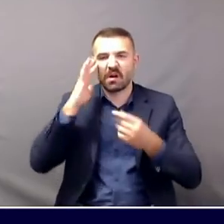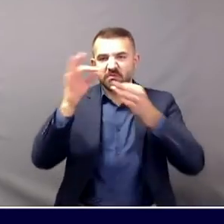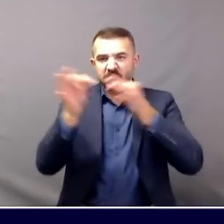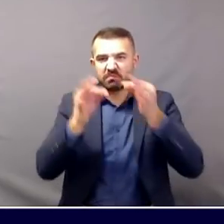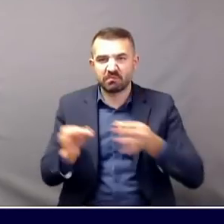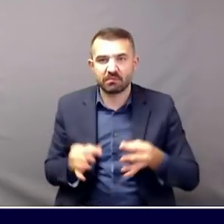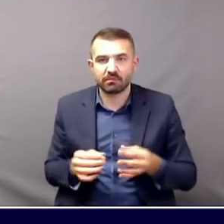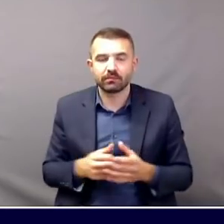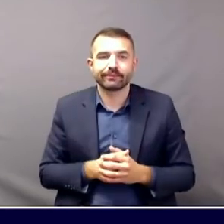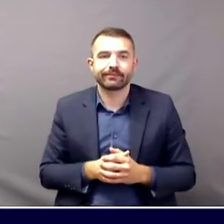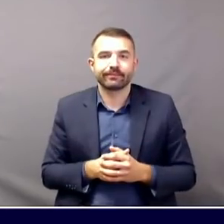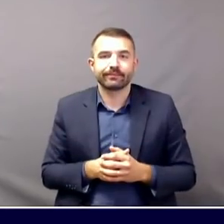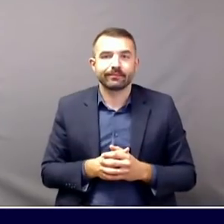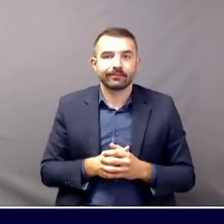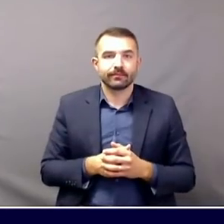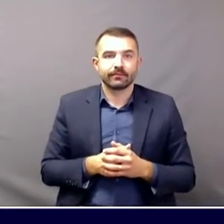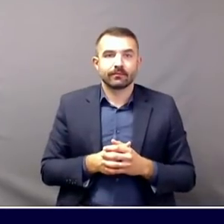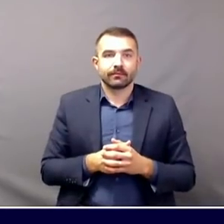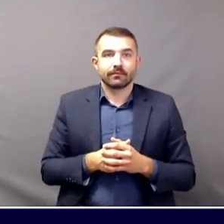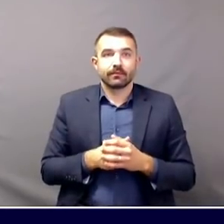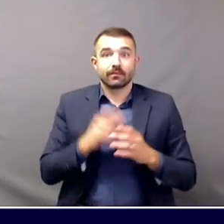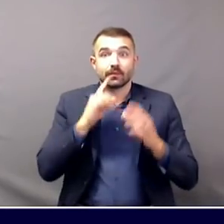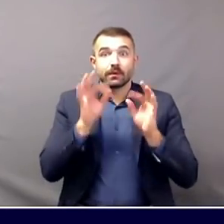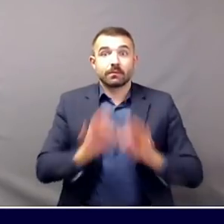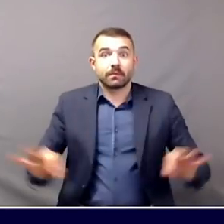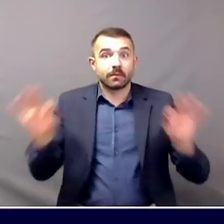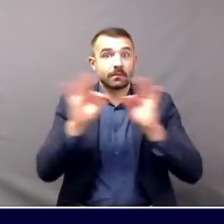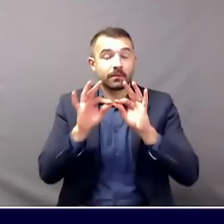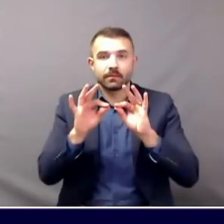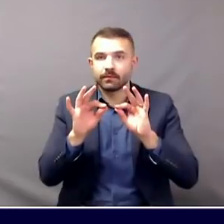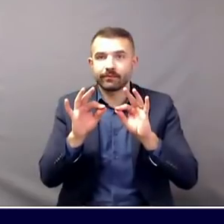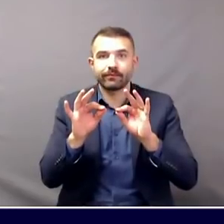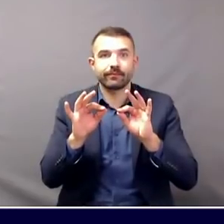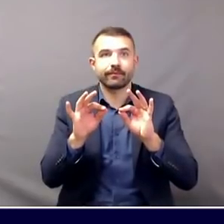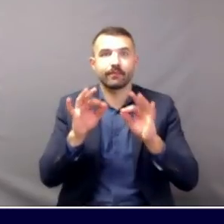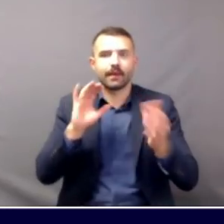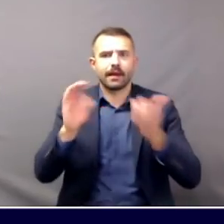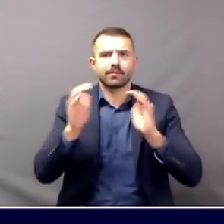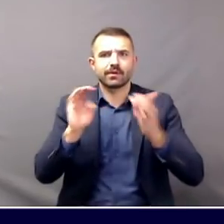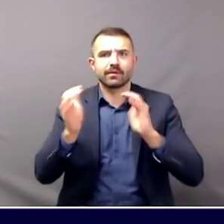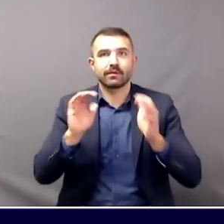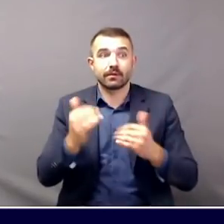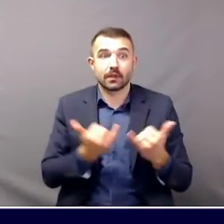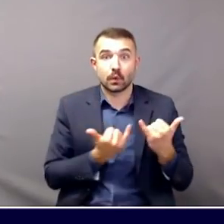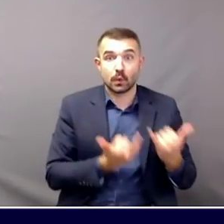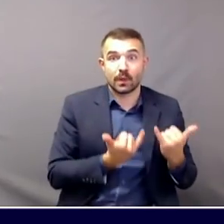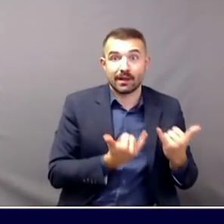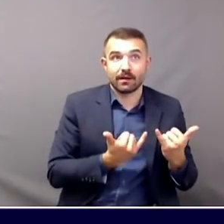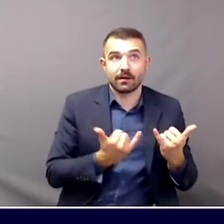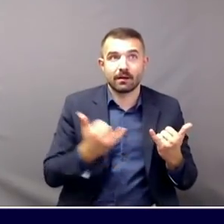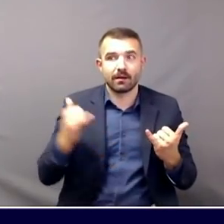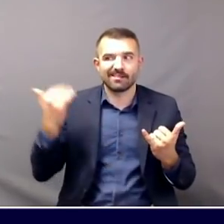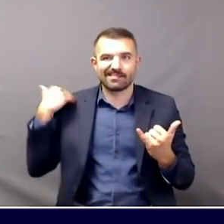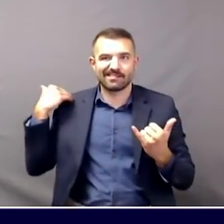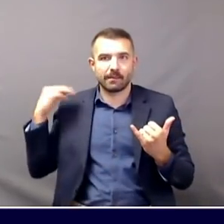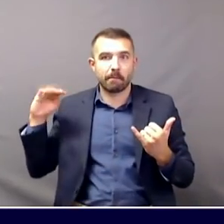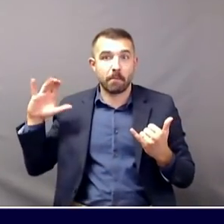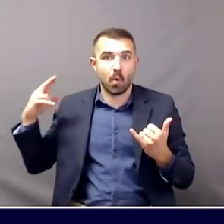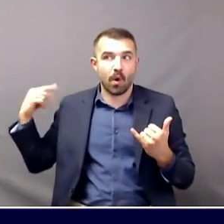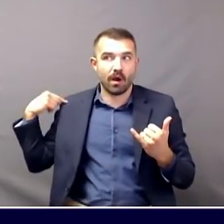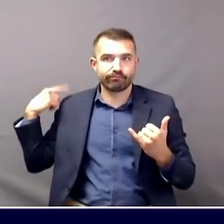and hospitalization perspective of COVID from where they were back in March. We've talked about at these meetings